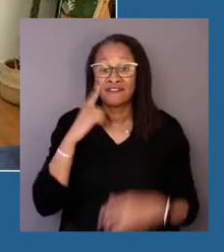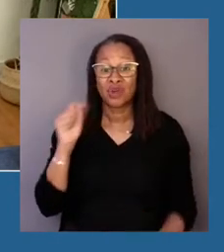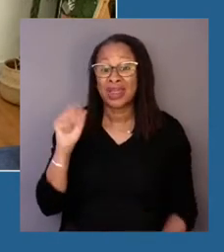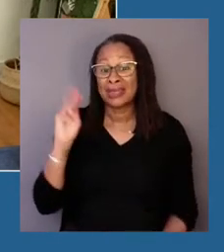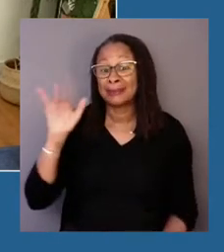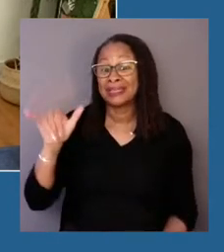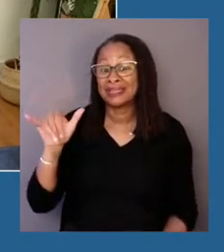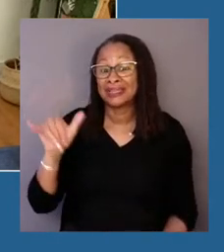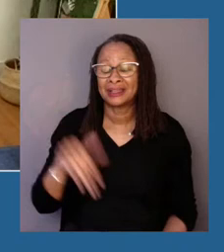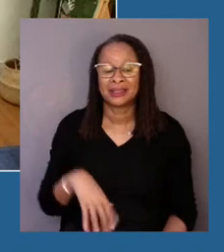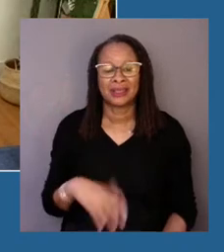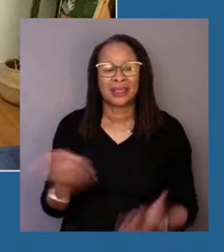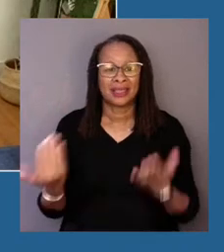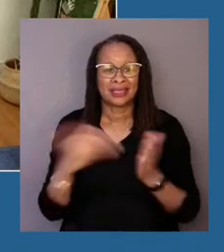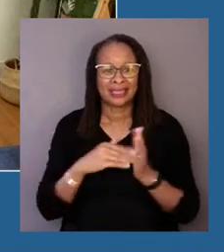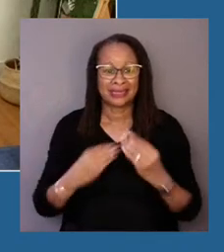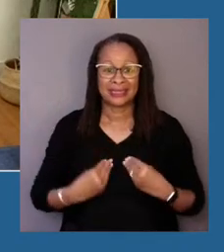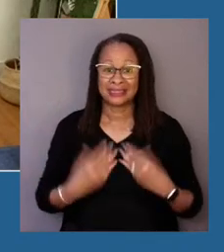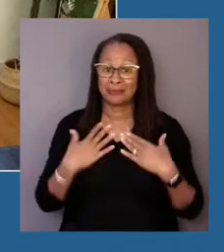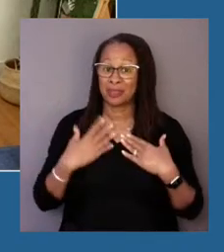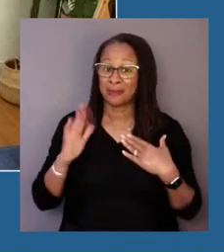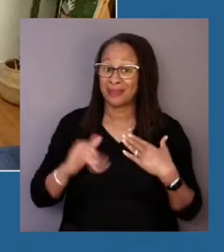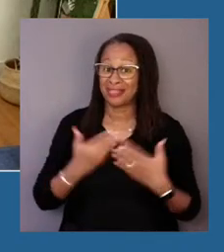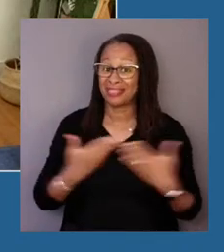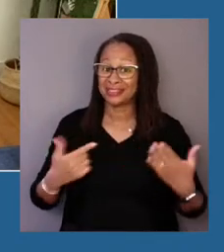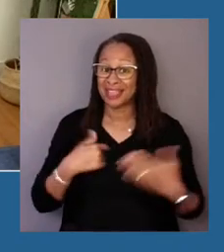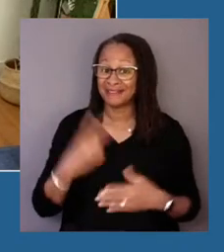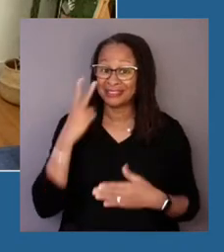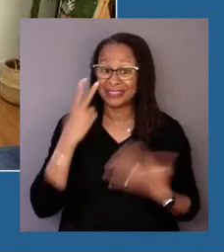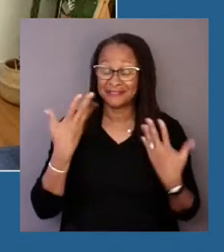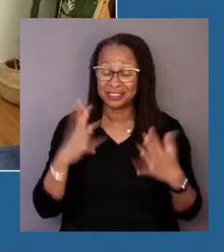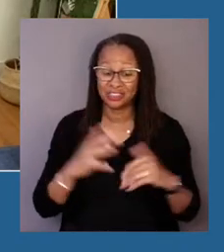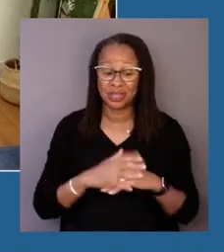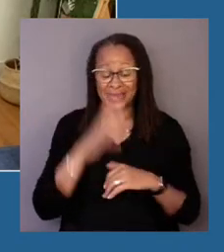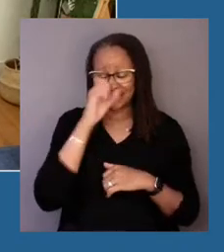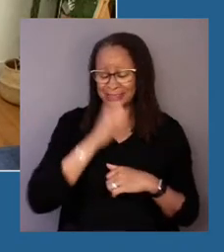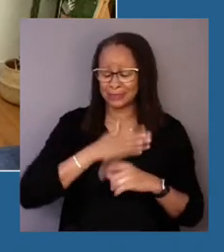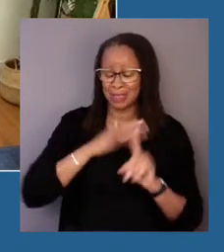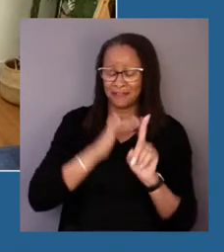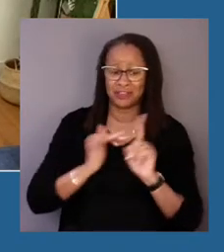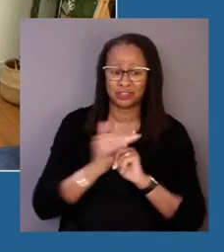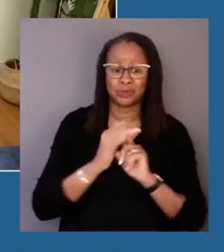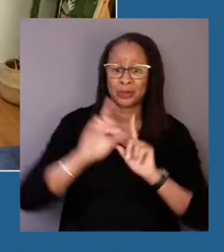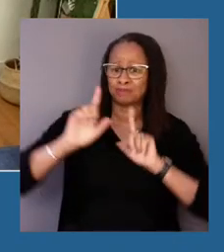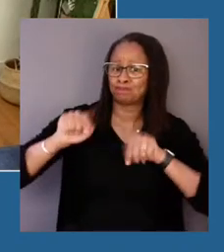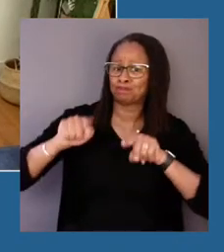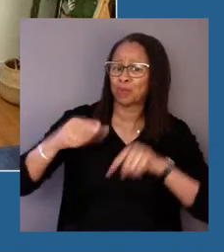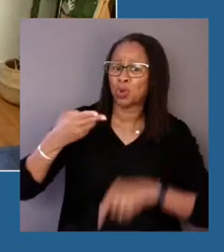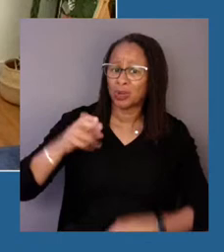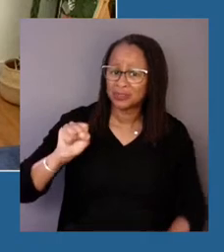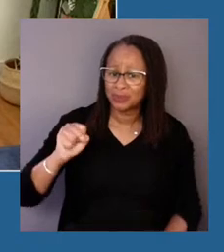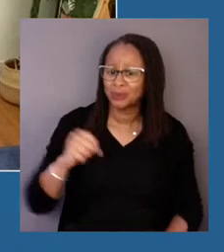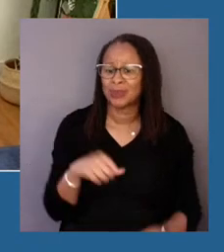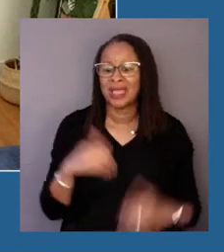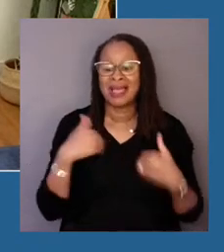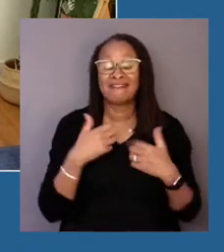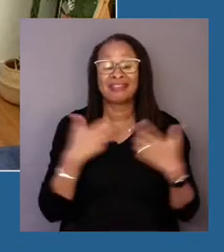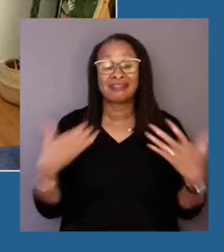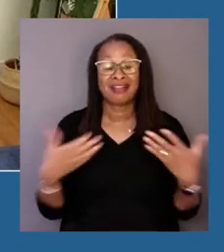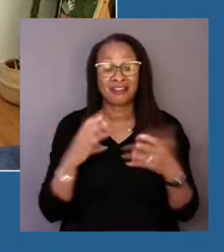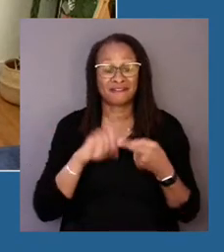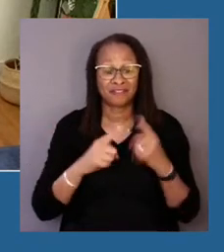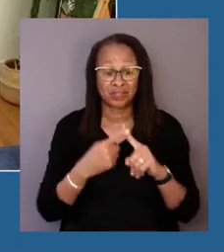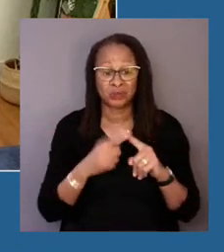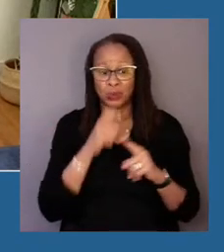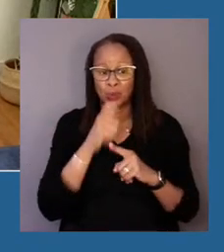again, this is kind of inspired by stuff I've seen in kind of like, I guess my environment of like attending a high school and like having a lot of friends that are write